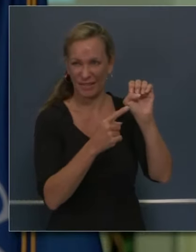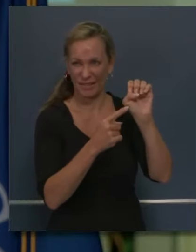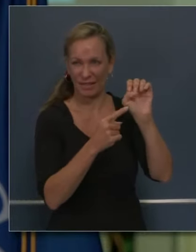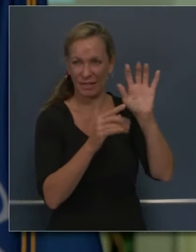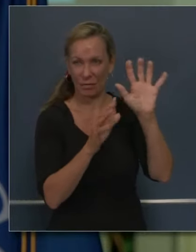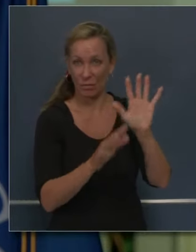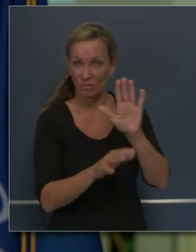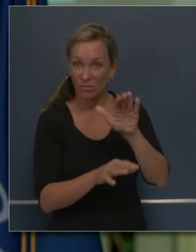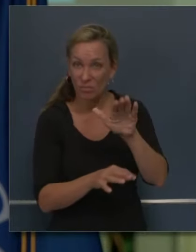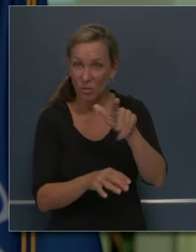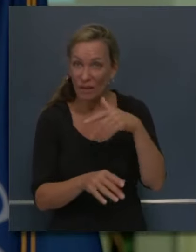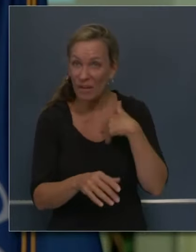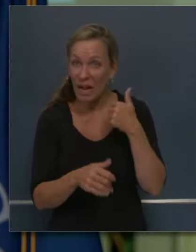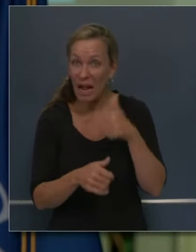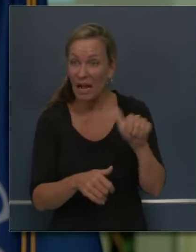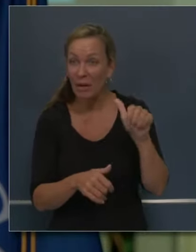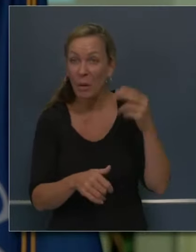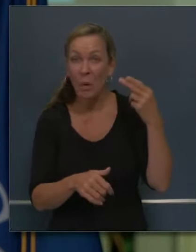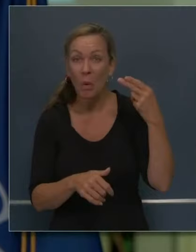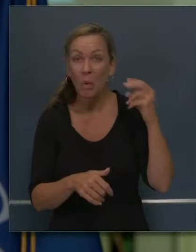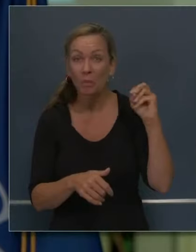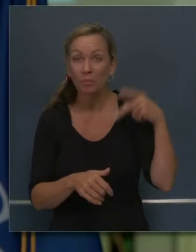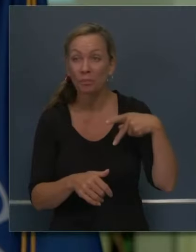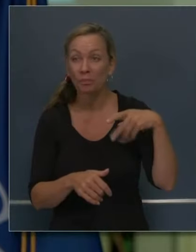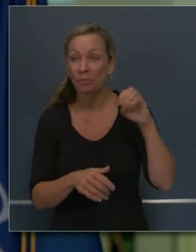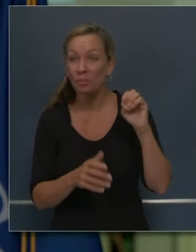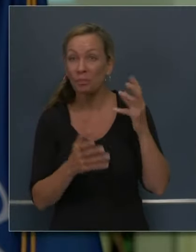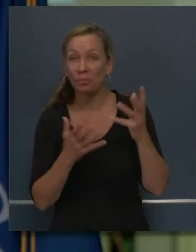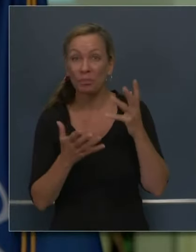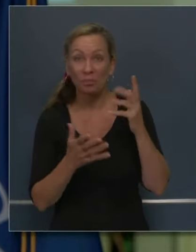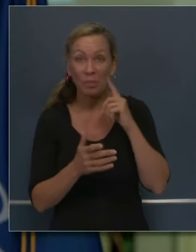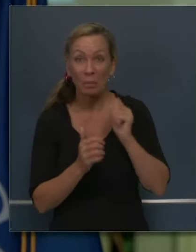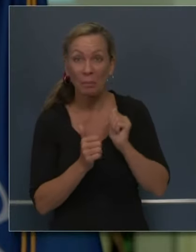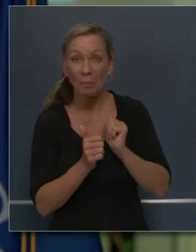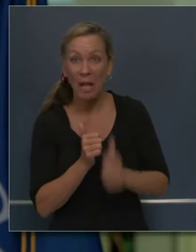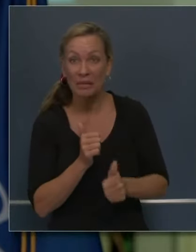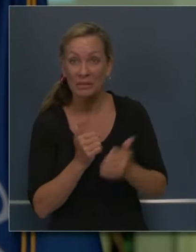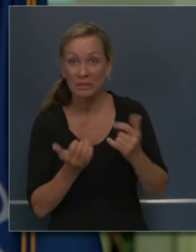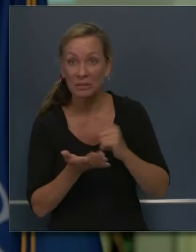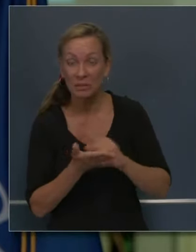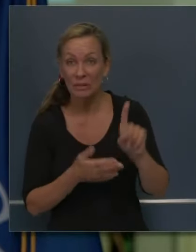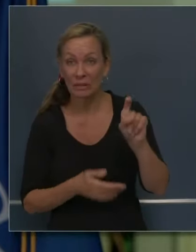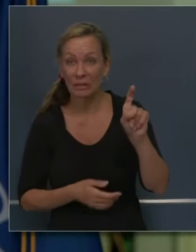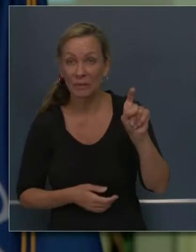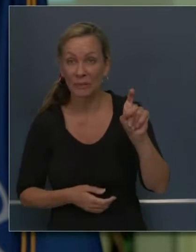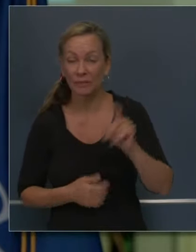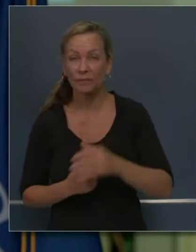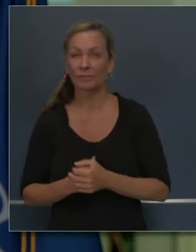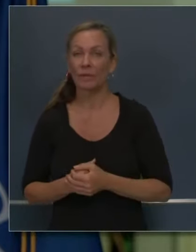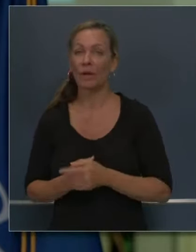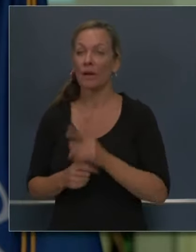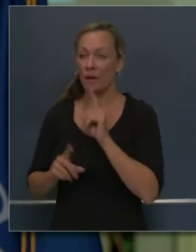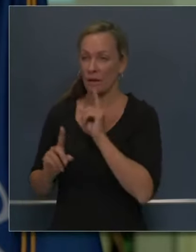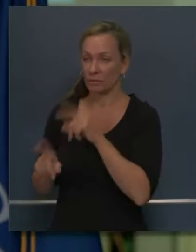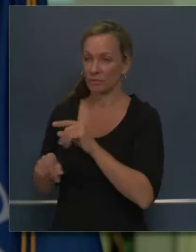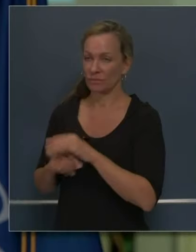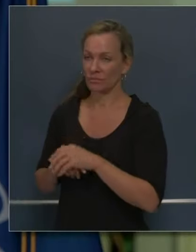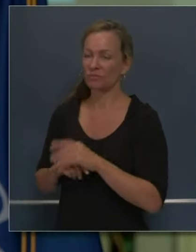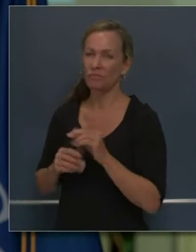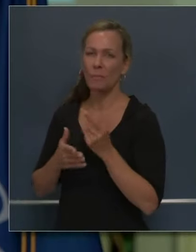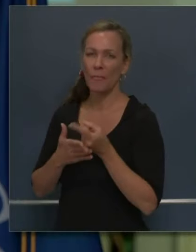done in the last week here? Yeah, absolutely. And a couple of weeks back, about 10 days or so, we put out